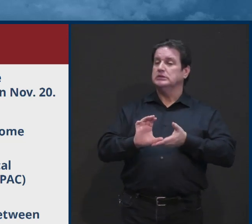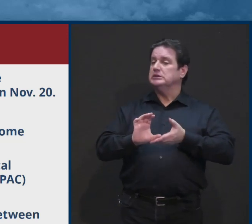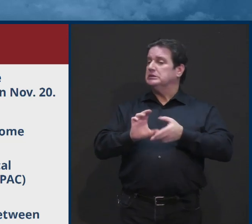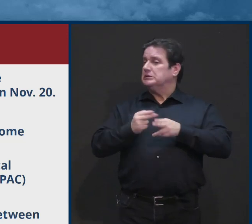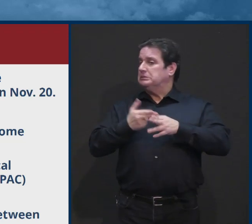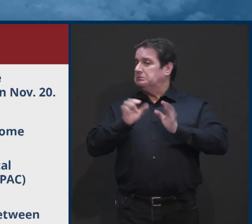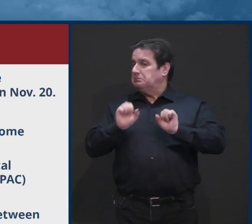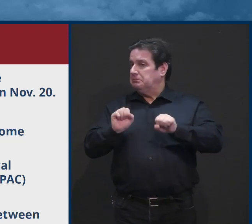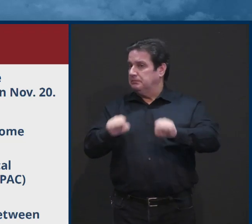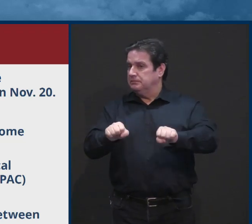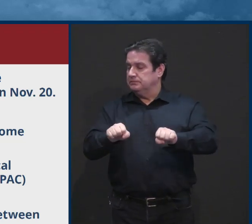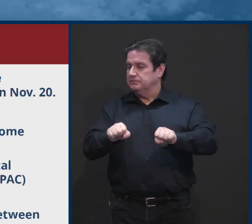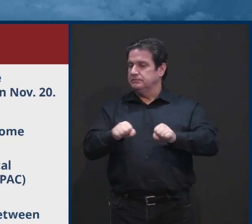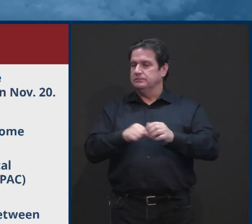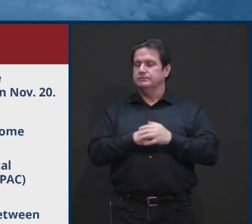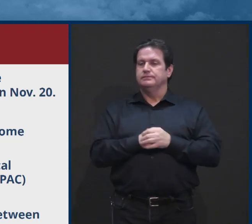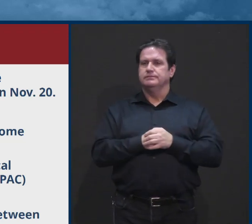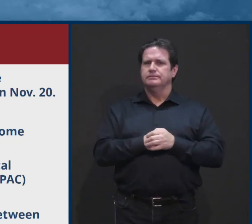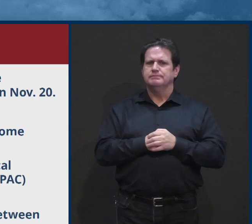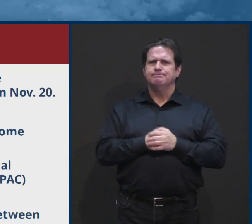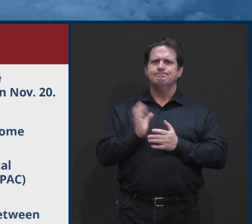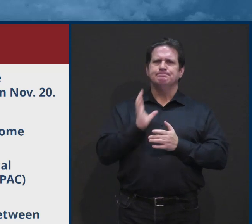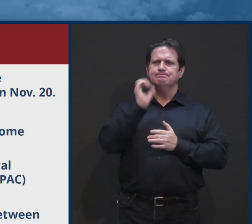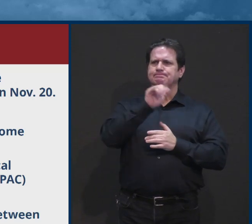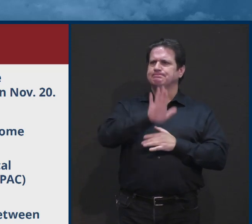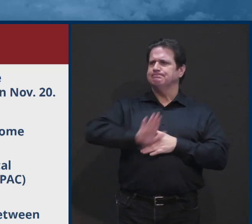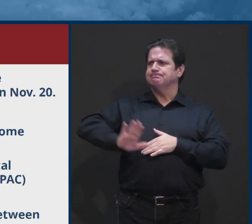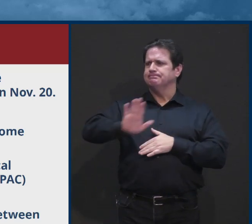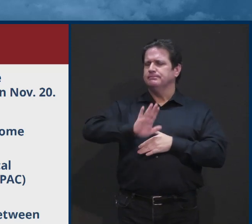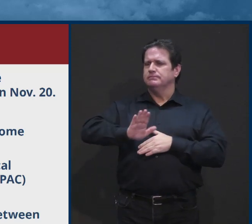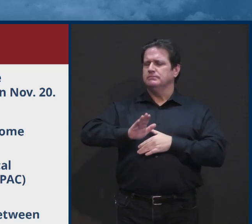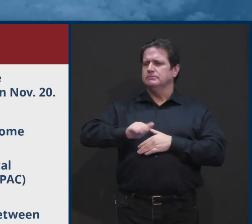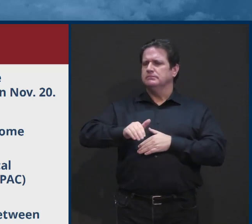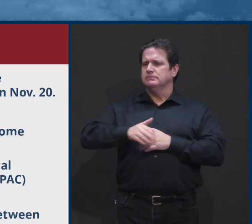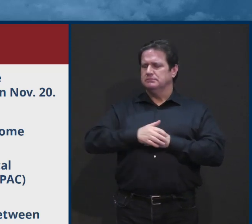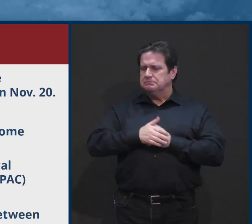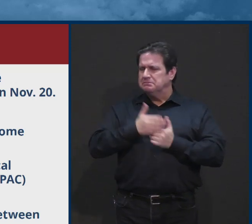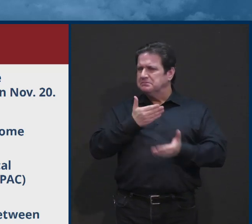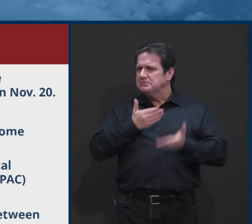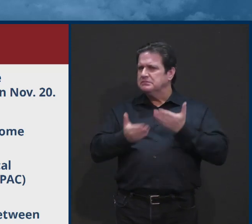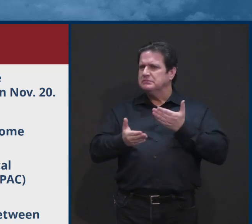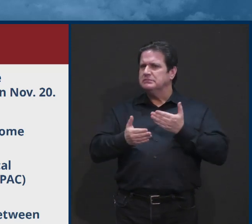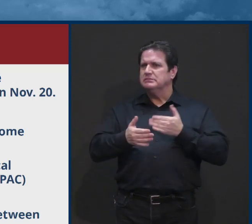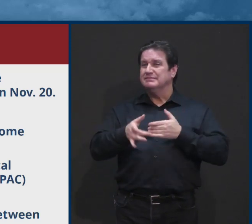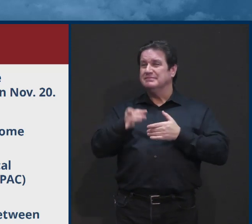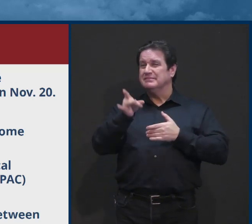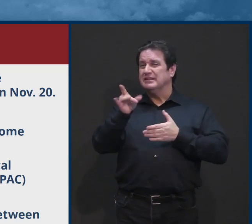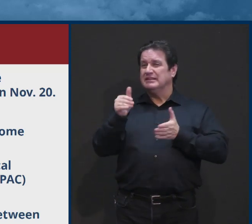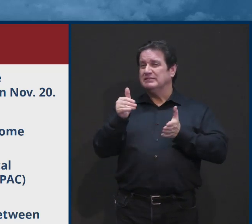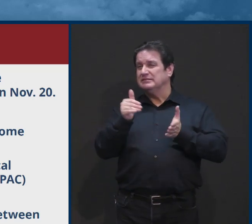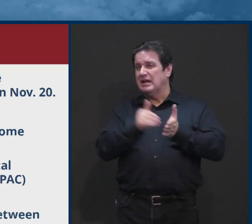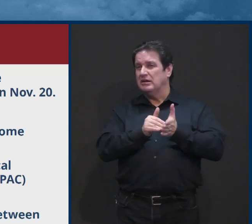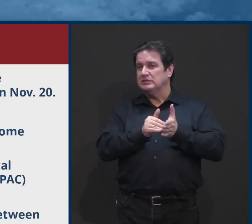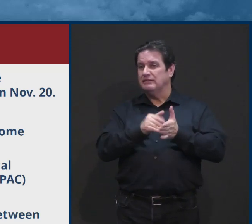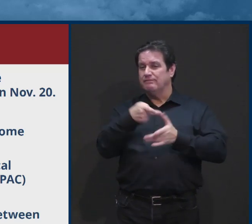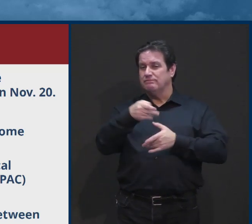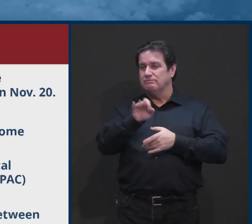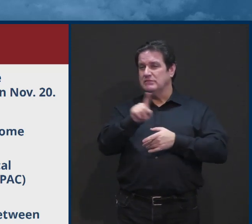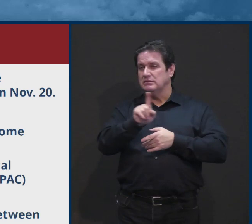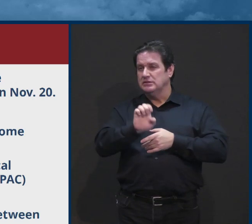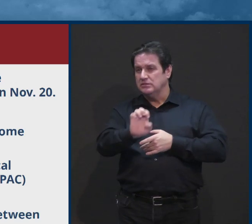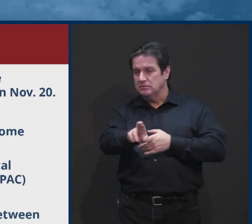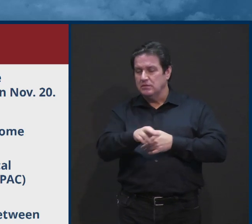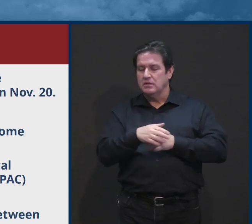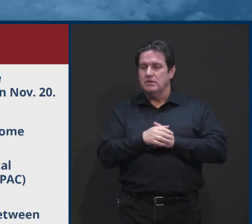any vaccine. At this point, we're estimating that we may get around 8,000 doses of the Pfizer with the